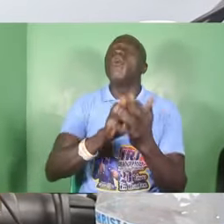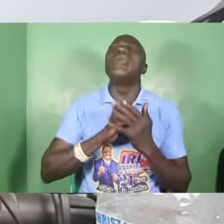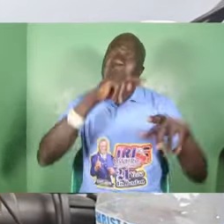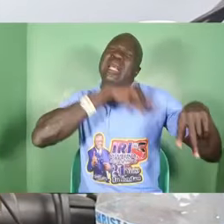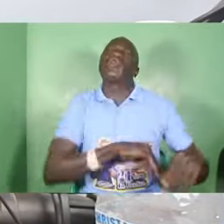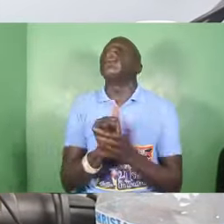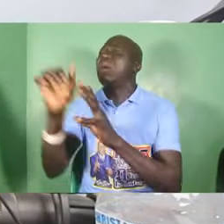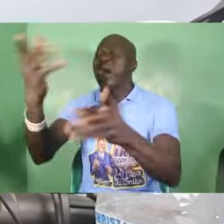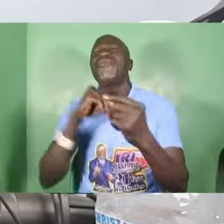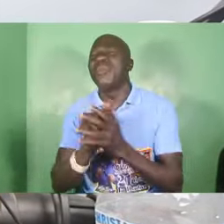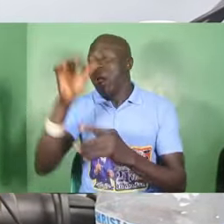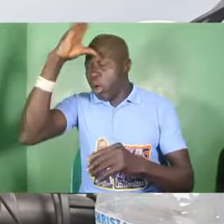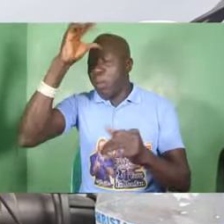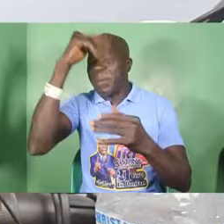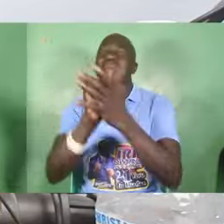gbeto mo mi fun mi.